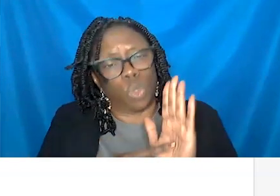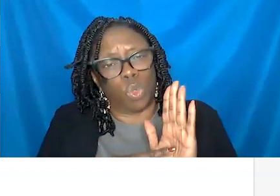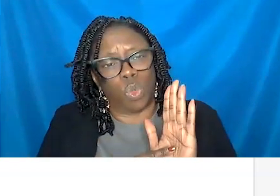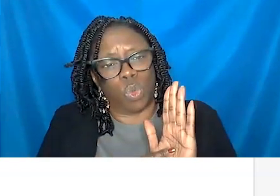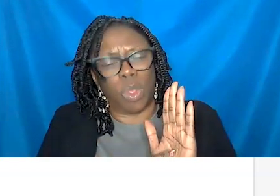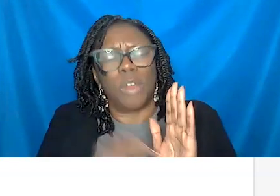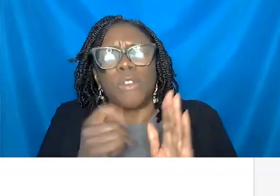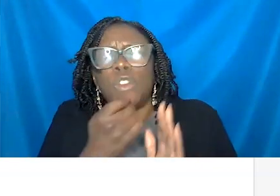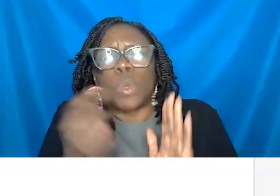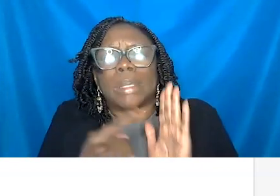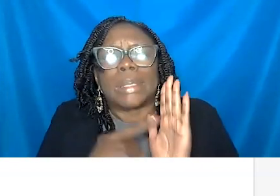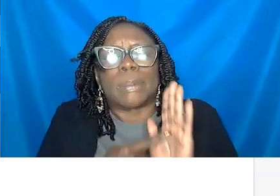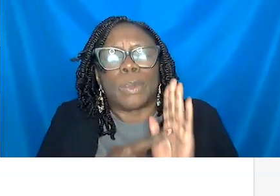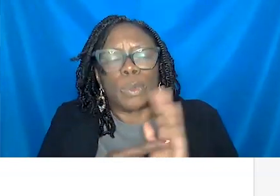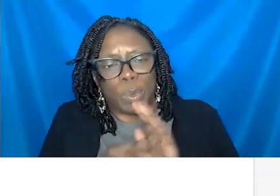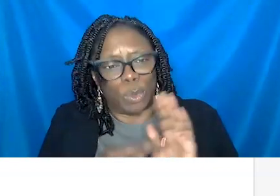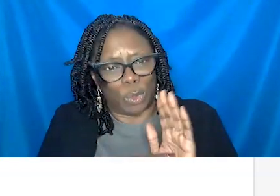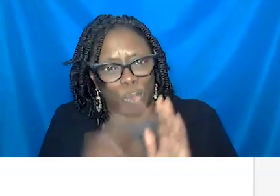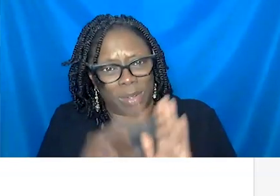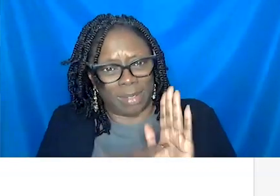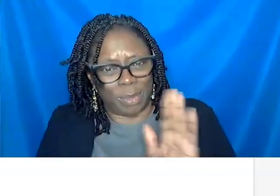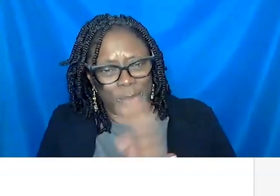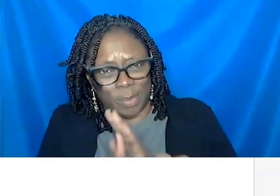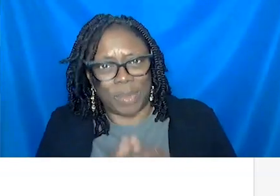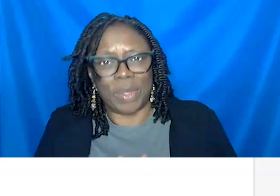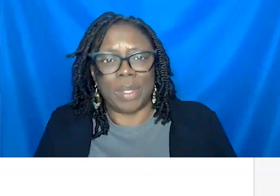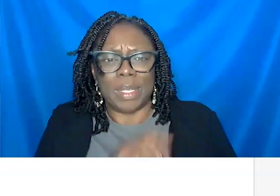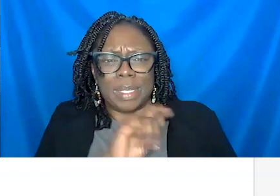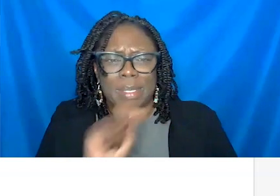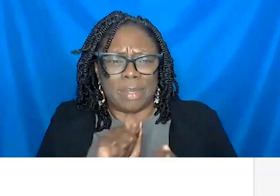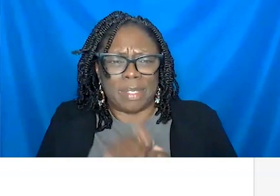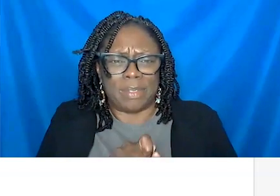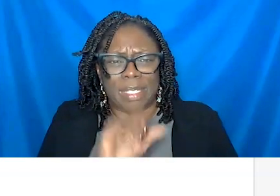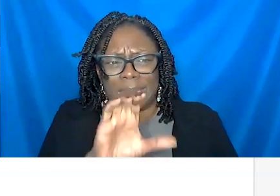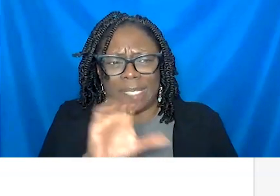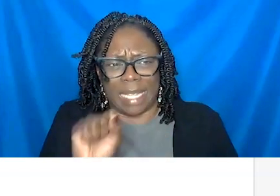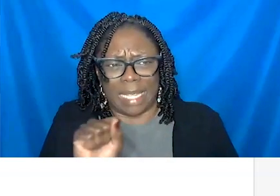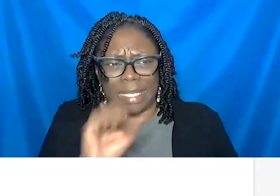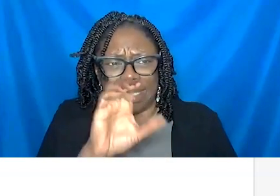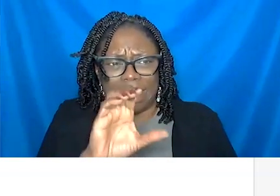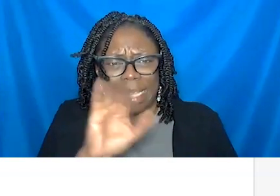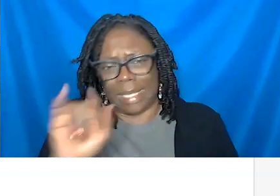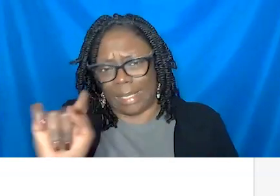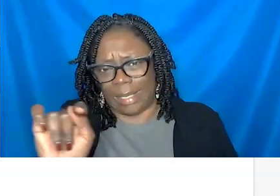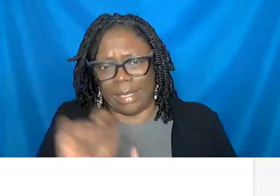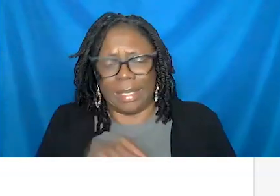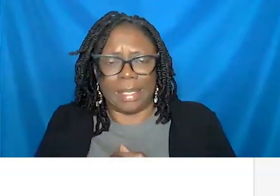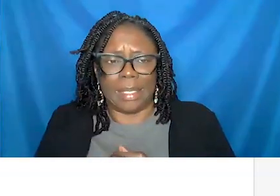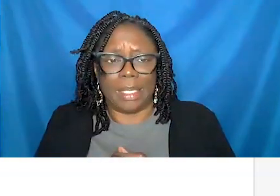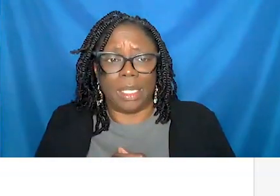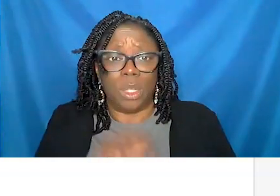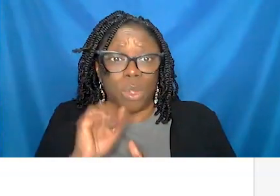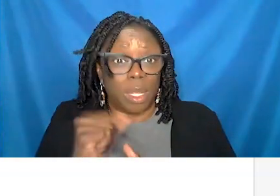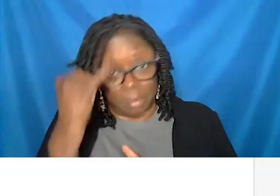couple of examples. So the one example I wanted to show you is specifically for CS and CIT. as you can